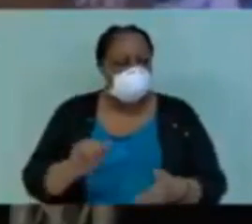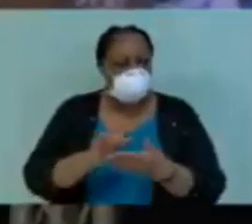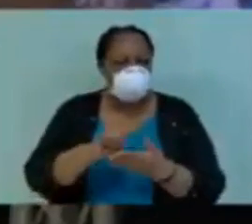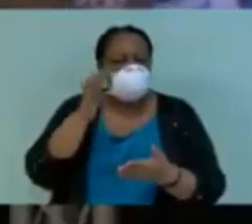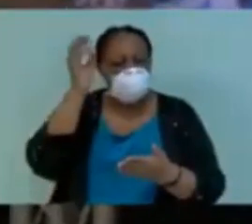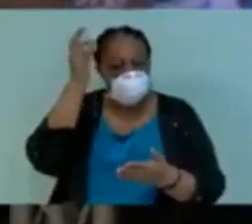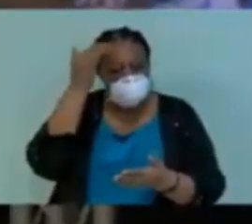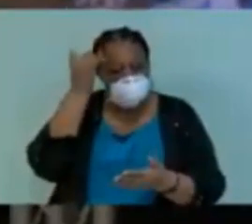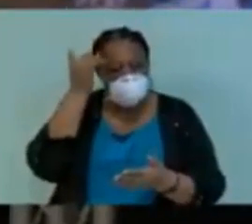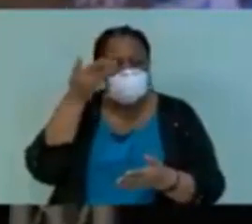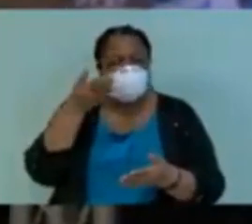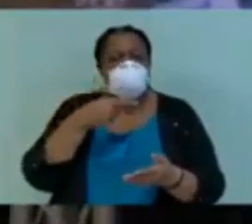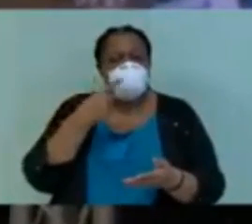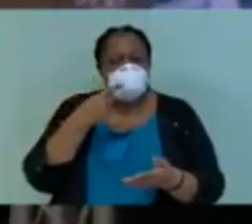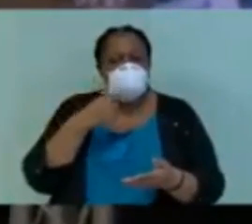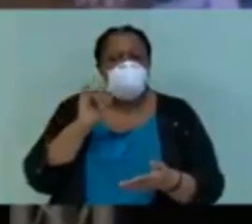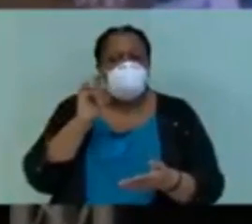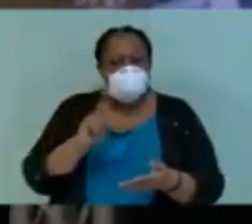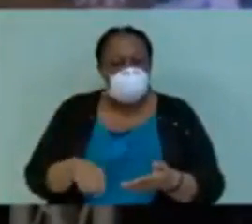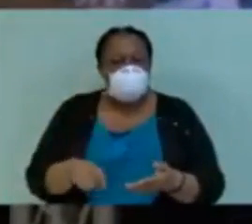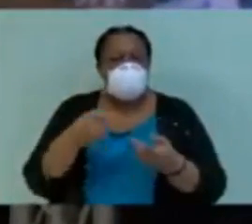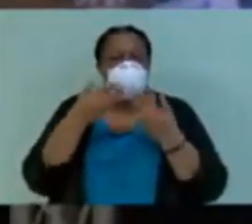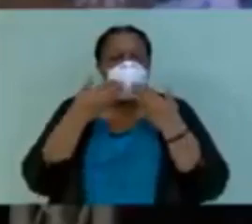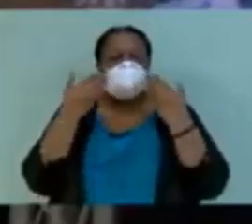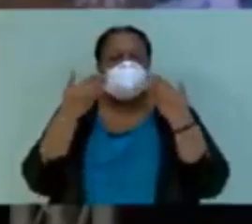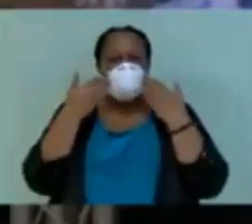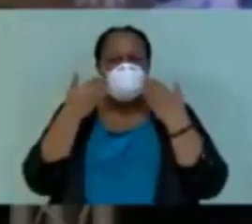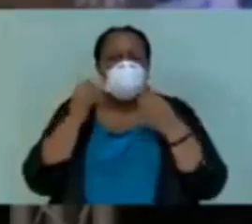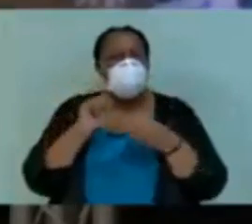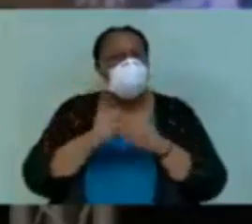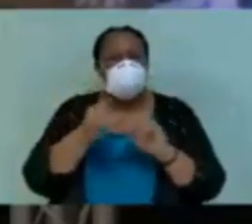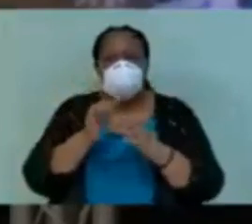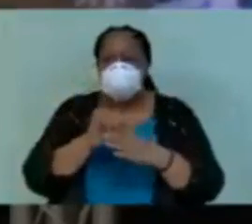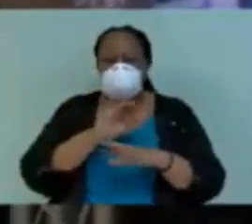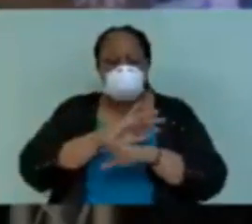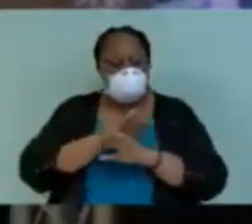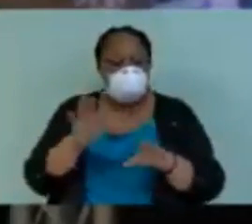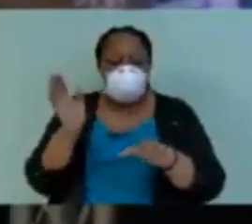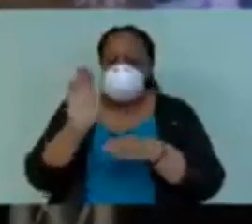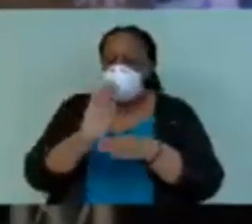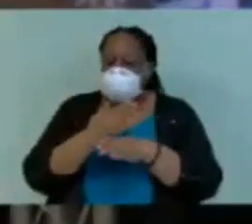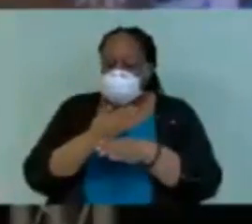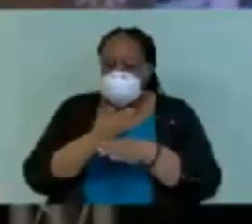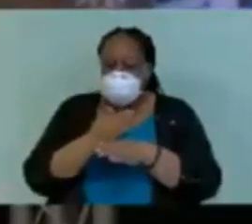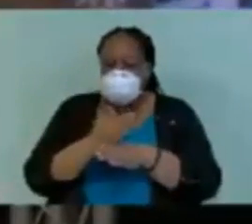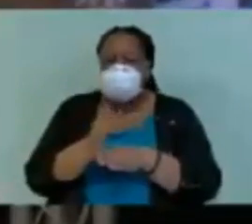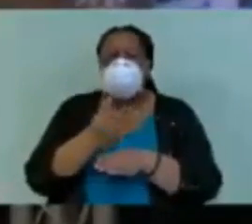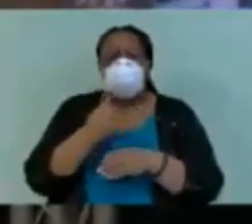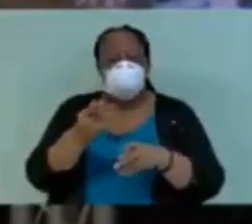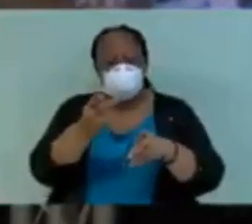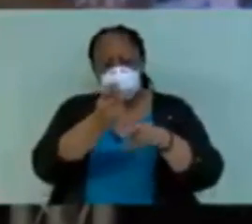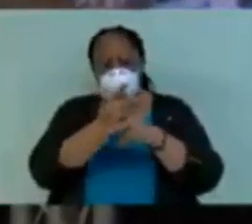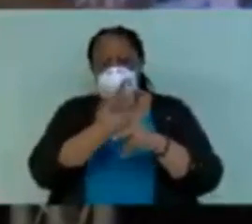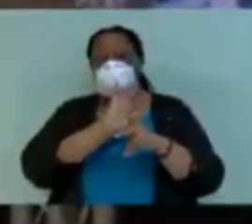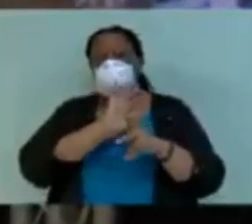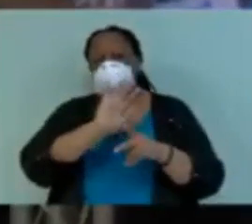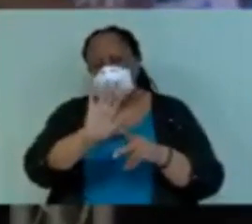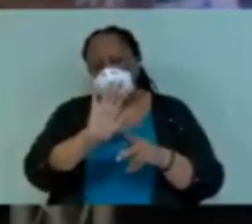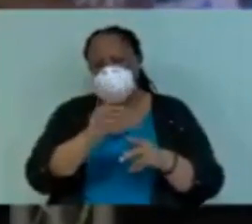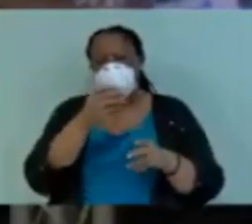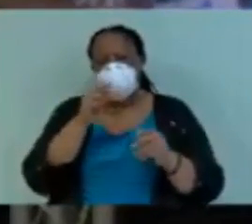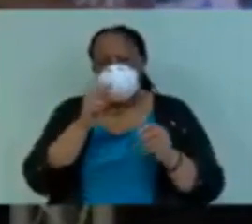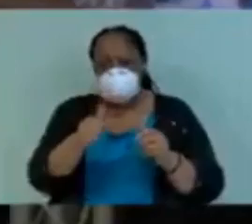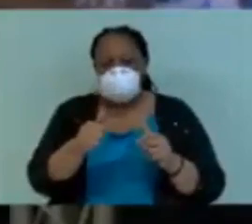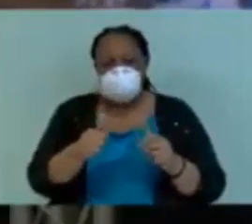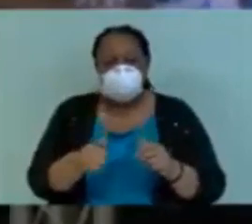if you talk, sneeze, cough, you can expel respiratory droplets that can